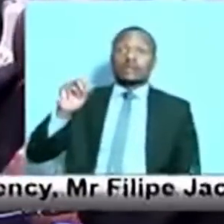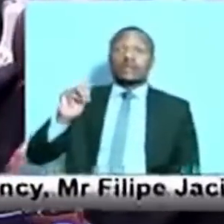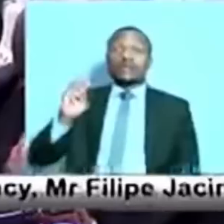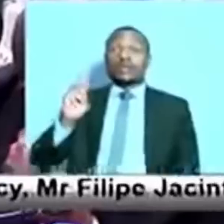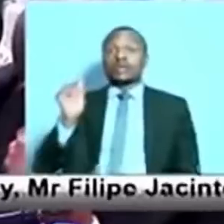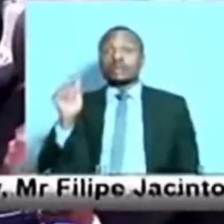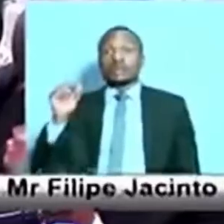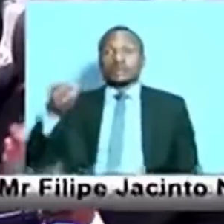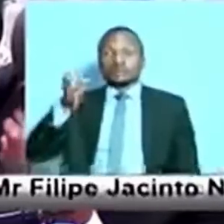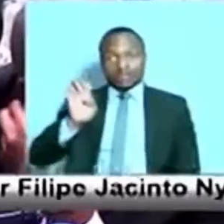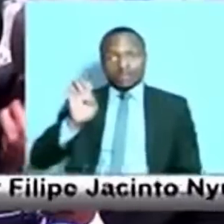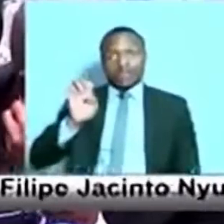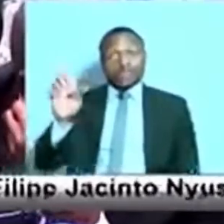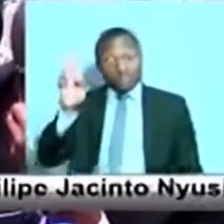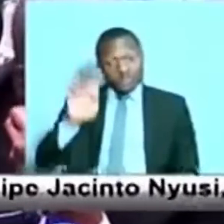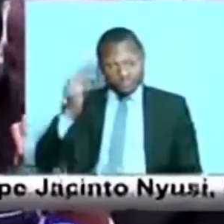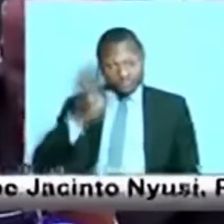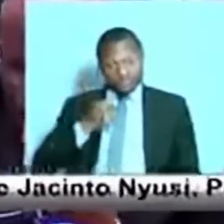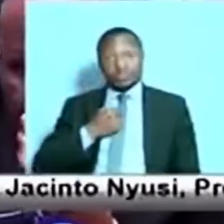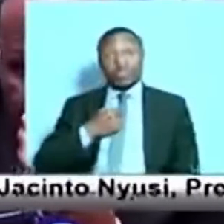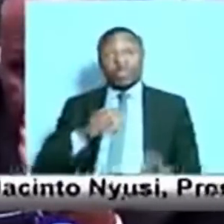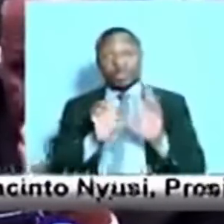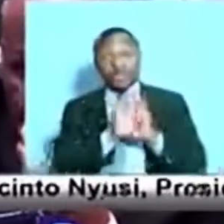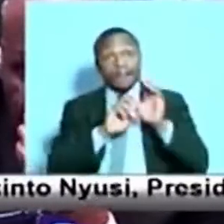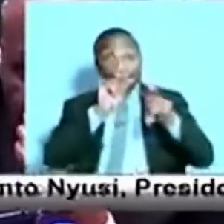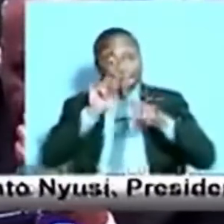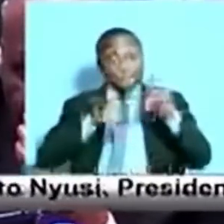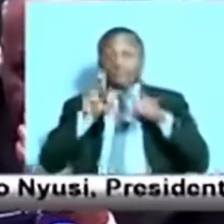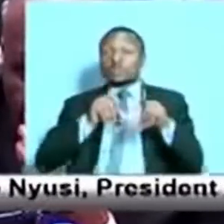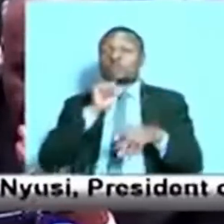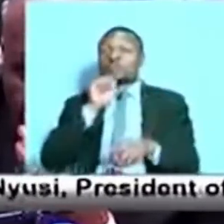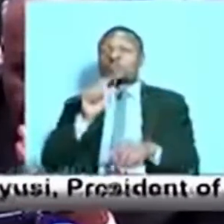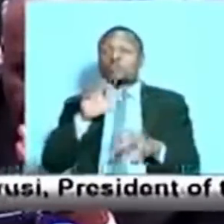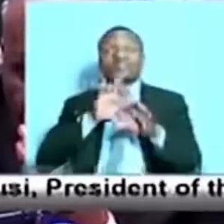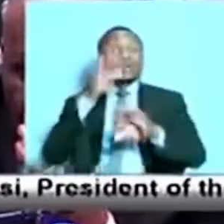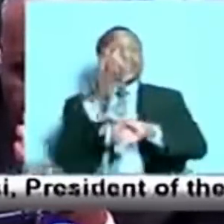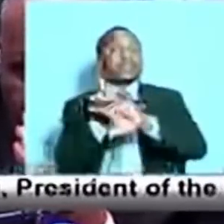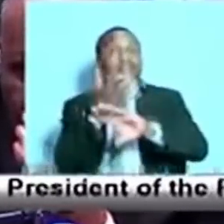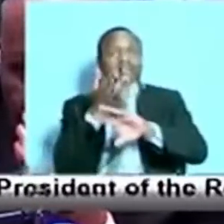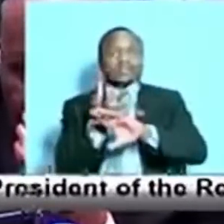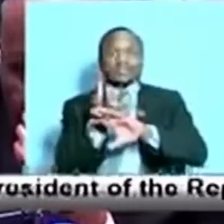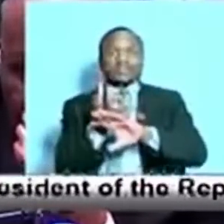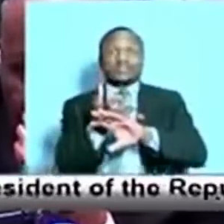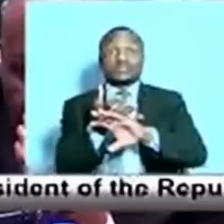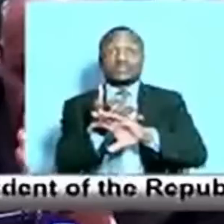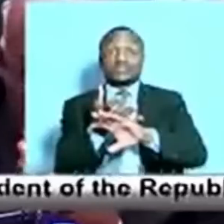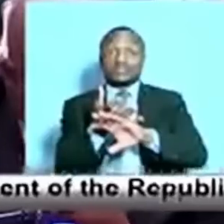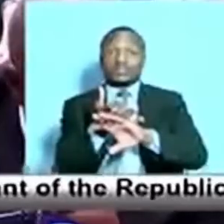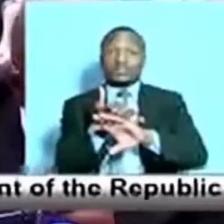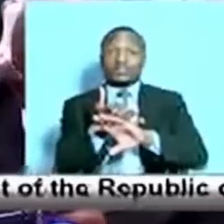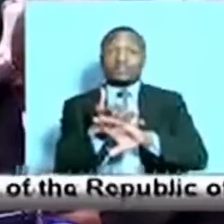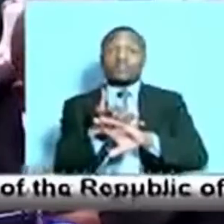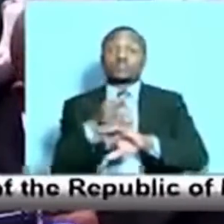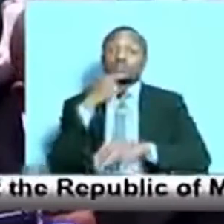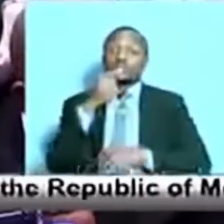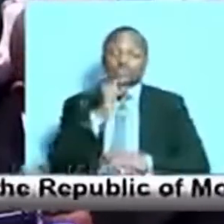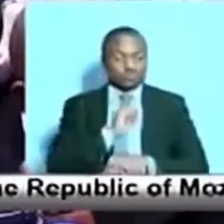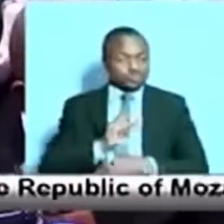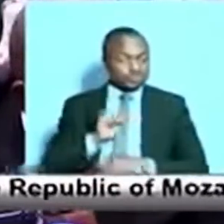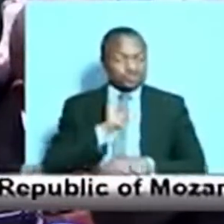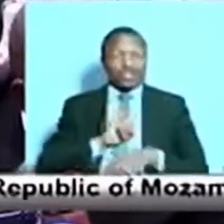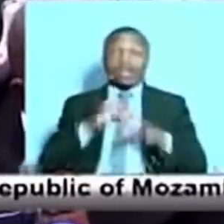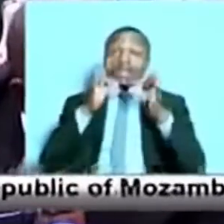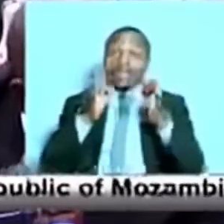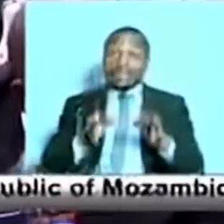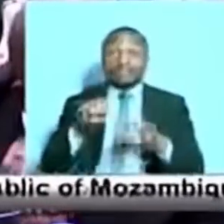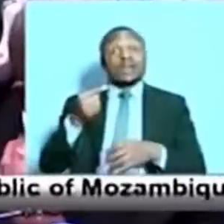me as an example of people who don't find it difficult to atone, to apologize if I